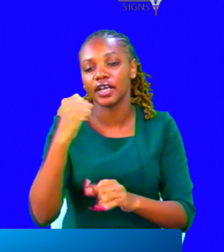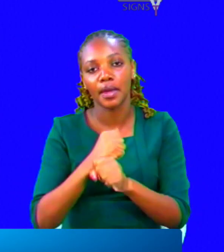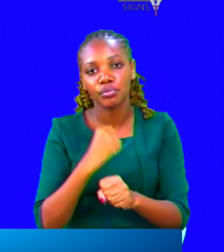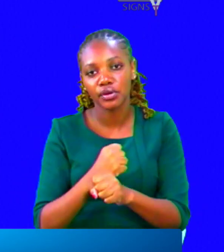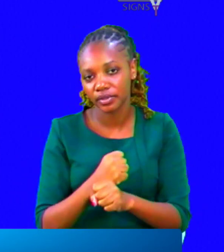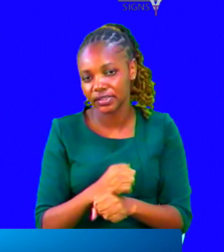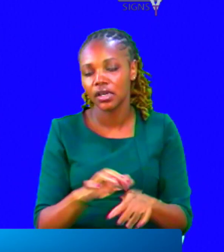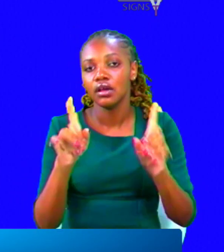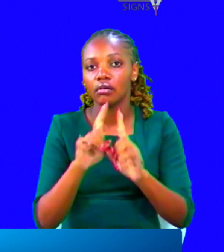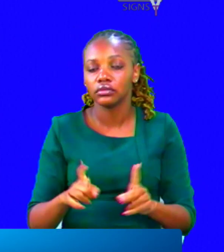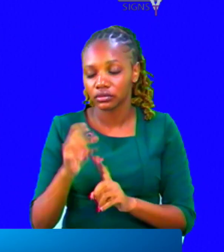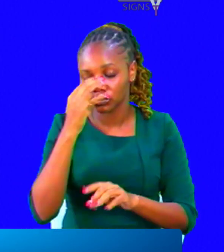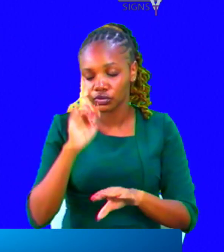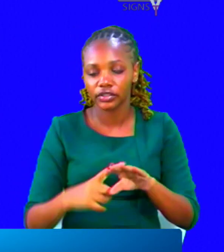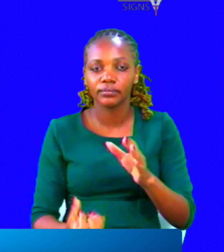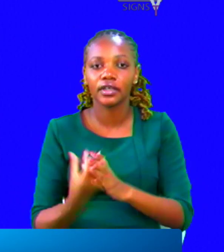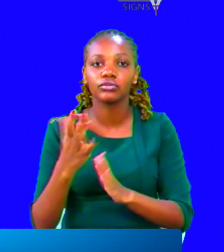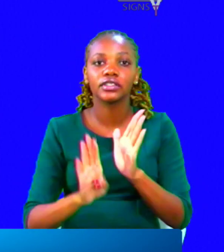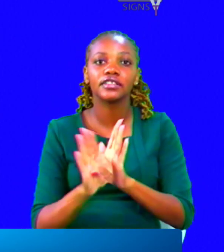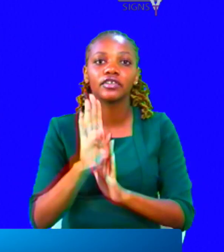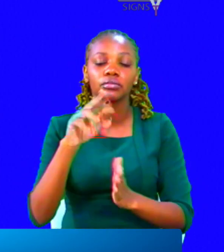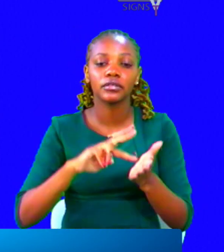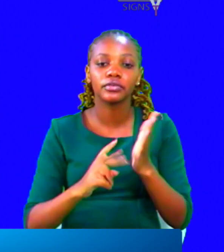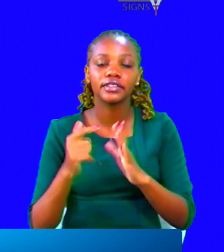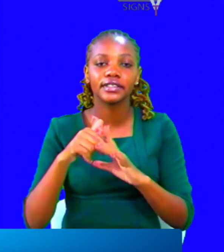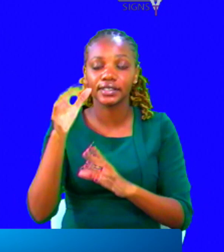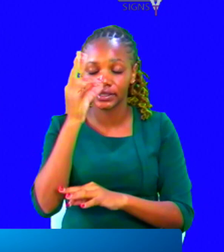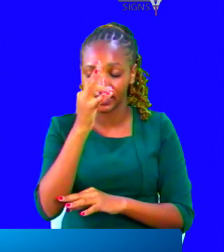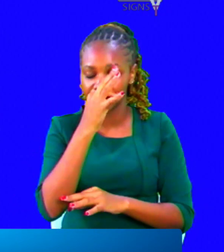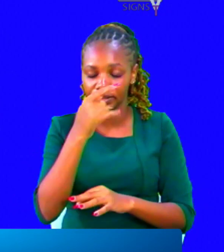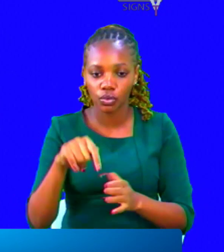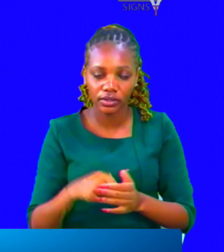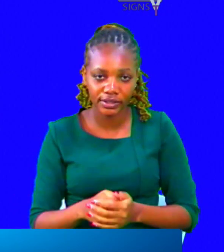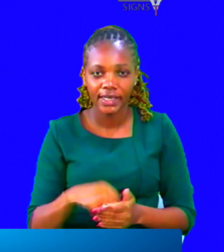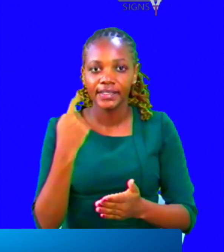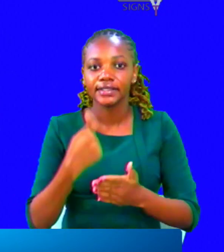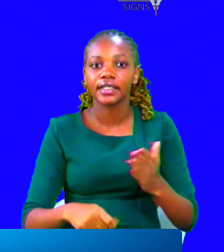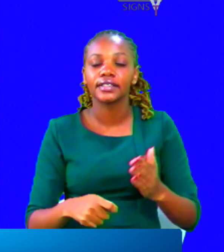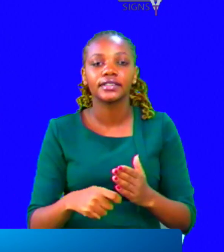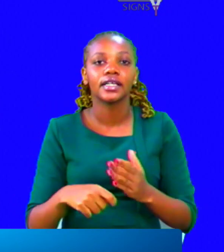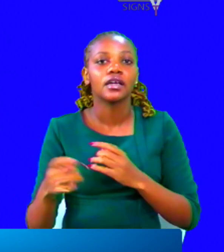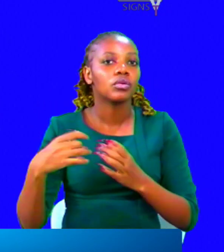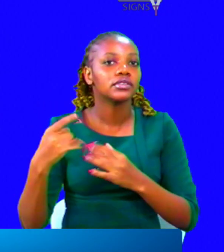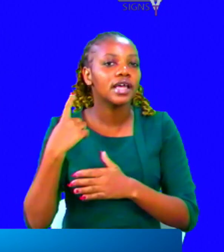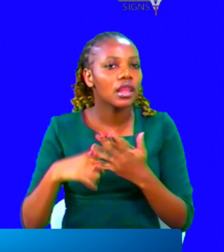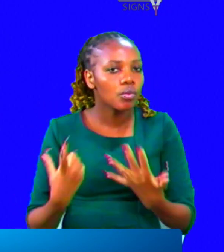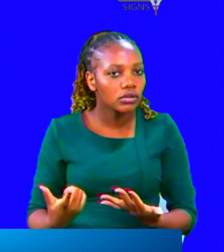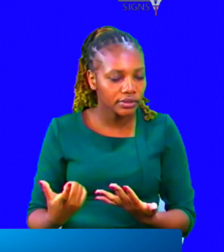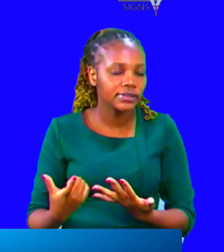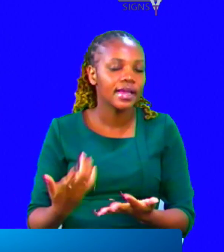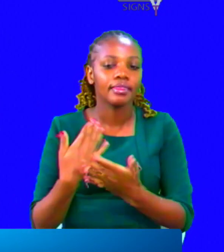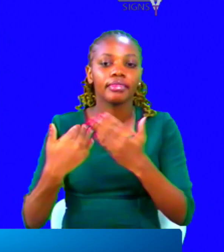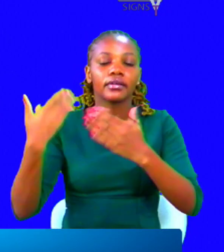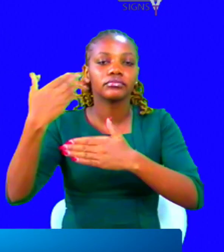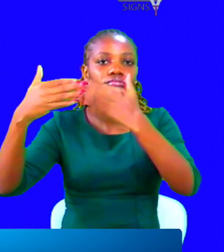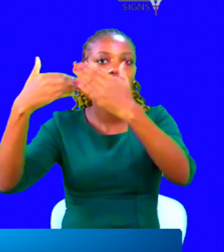unemployment. President Ruto, while launching development projects in Nyeri County, said taxes on imported building materials furniture have